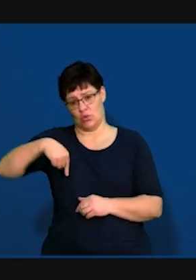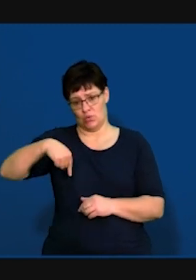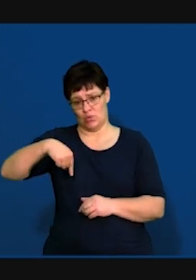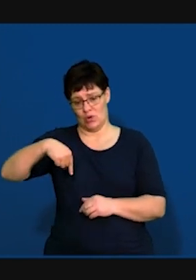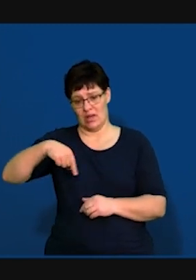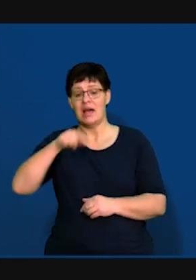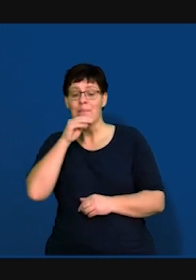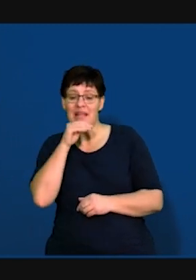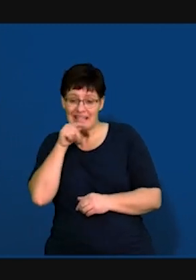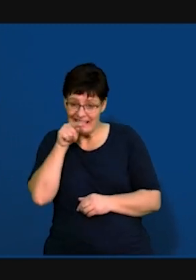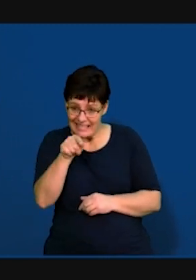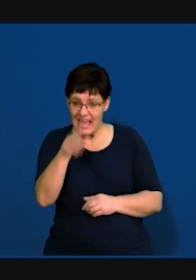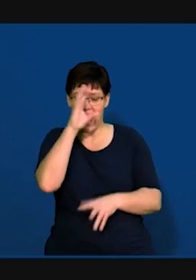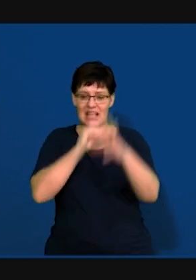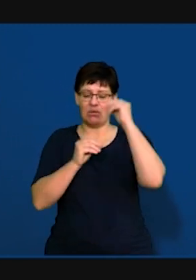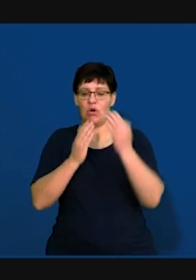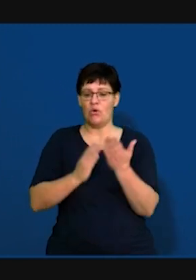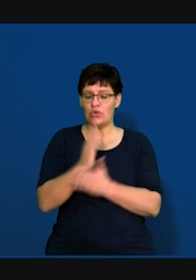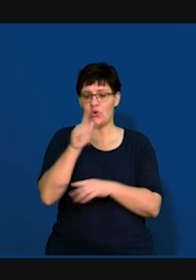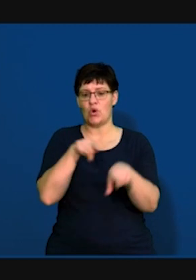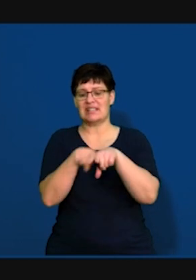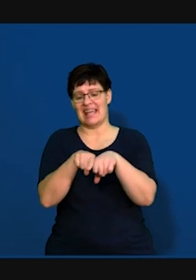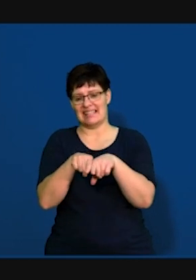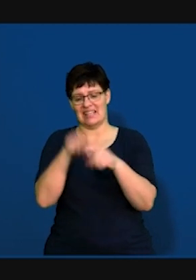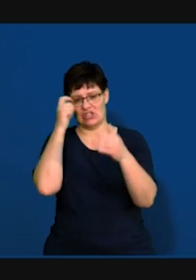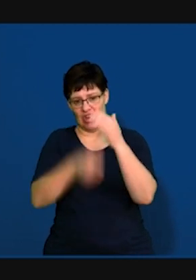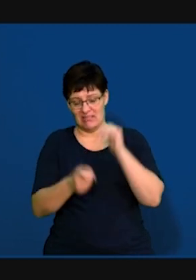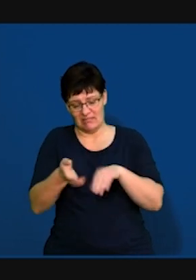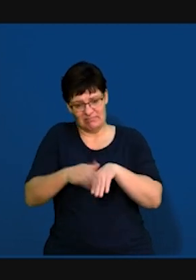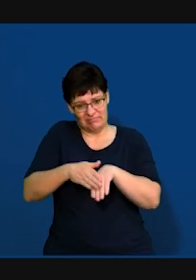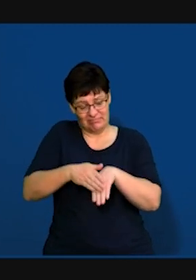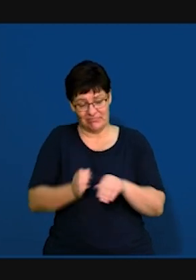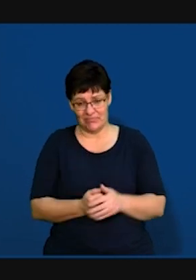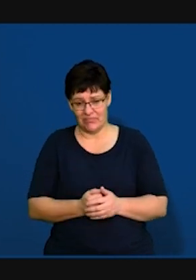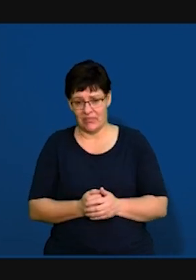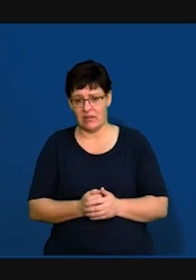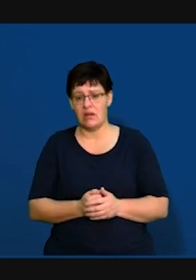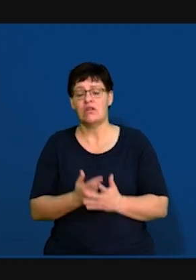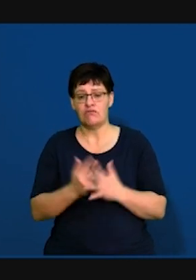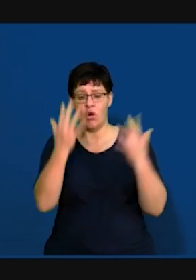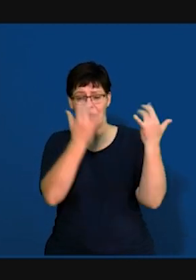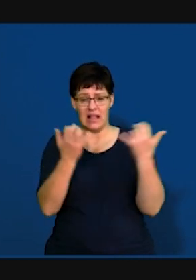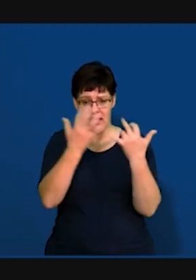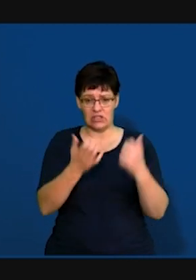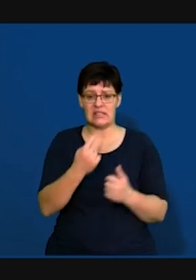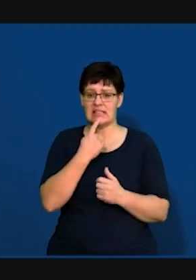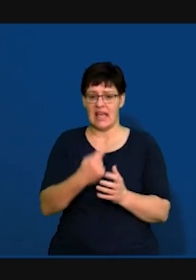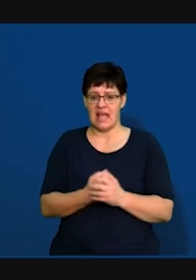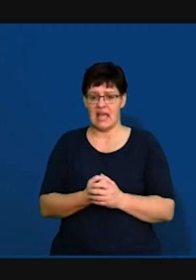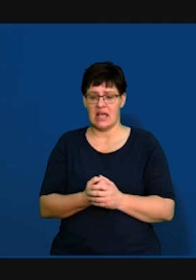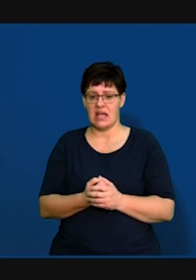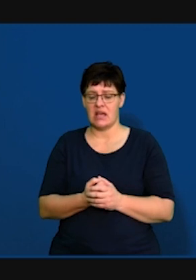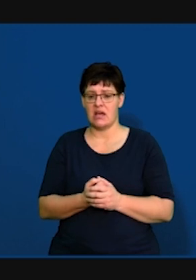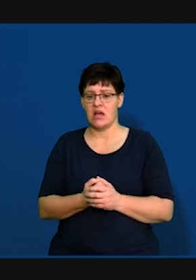force experienced by a test charge in a field, okay? But in terms of calculation, we'll talk about a charge